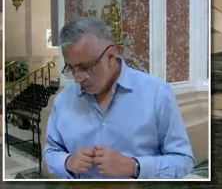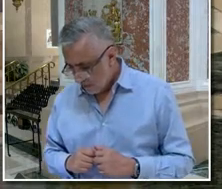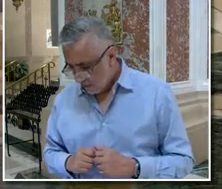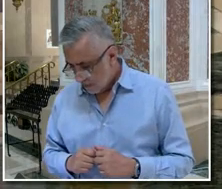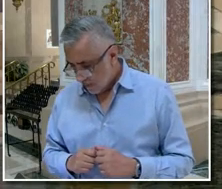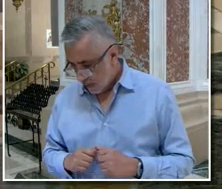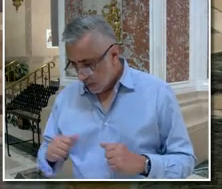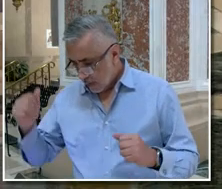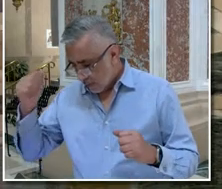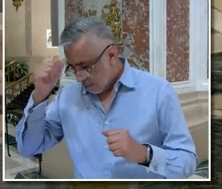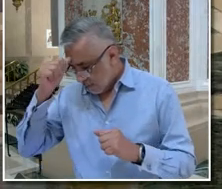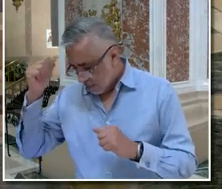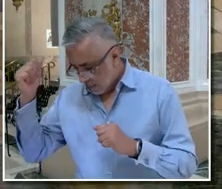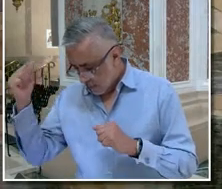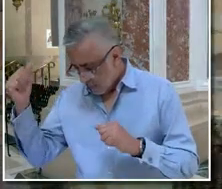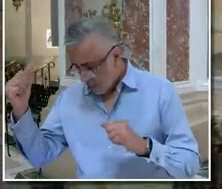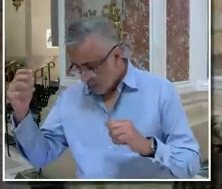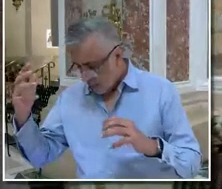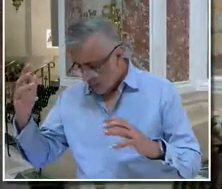Lord.